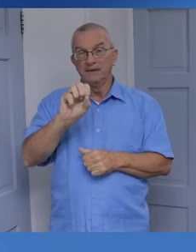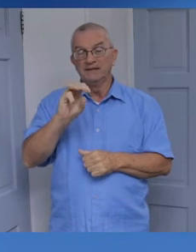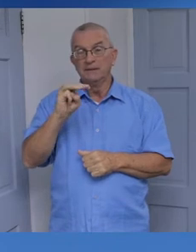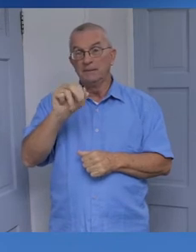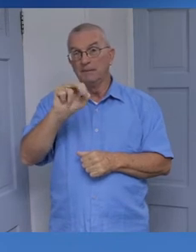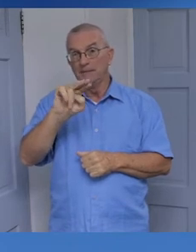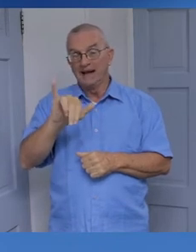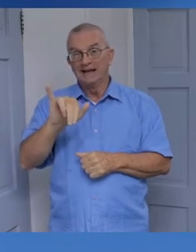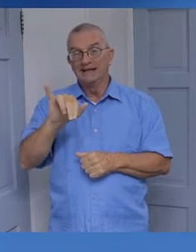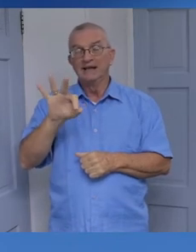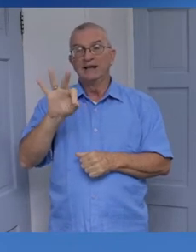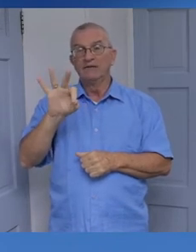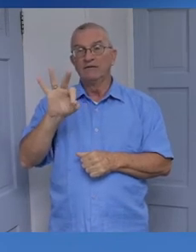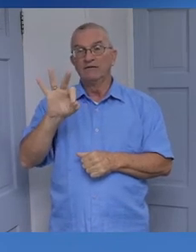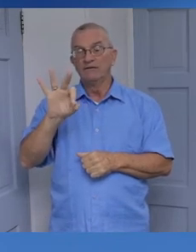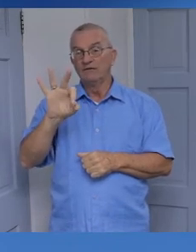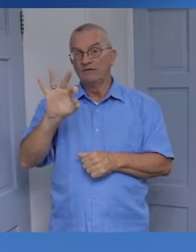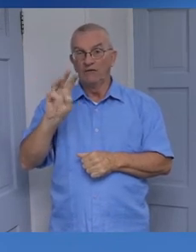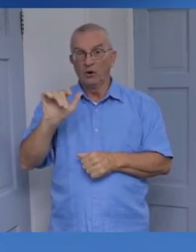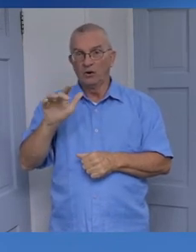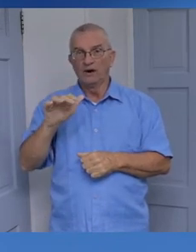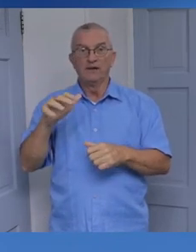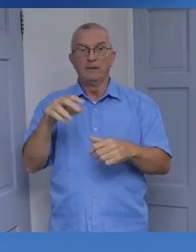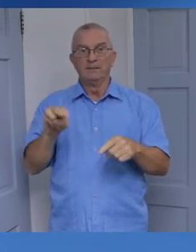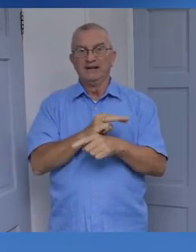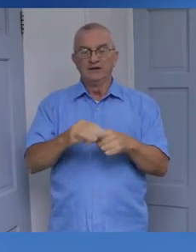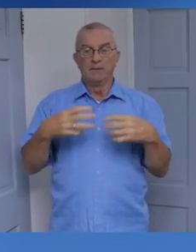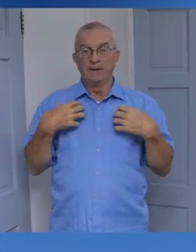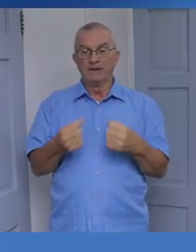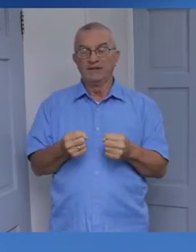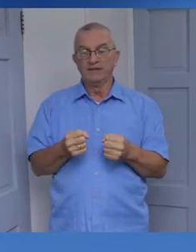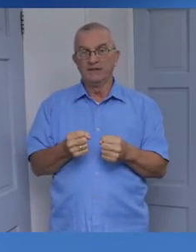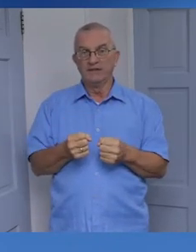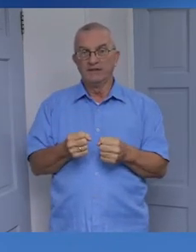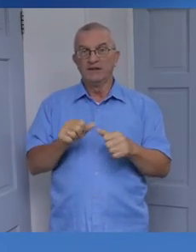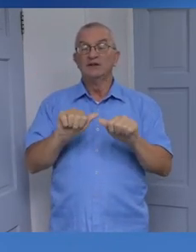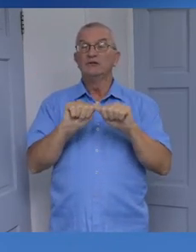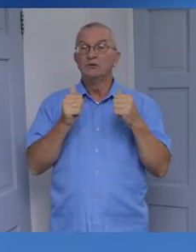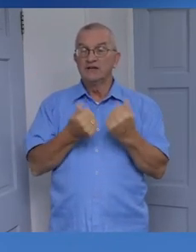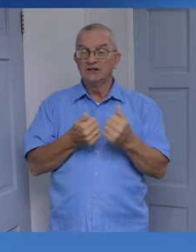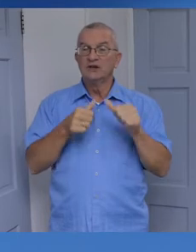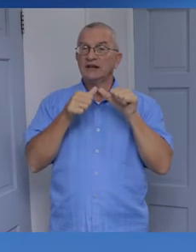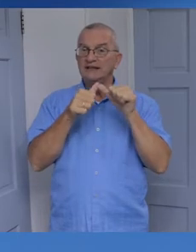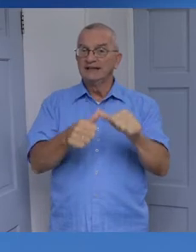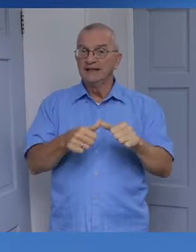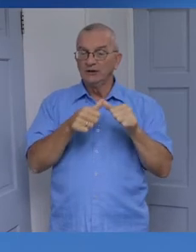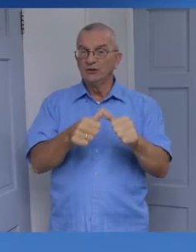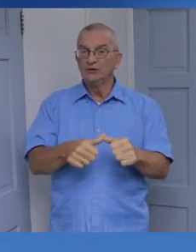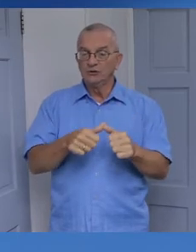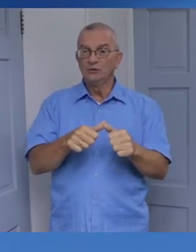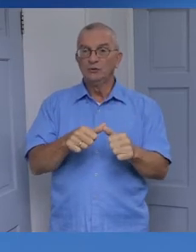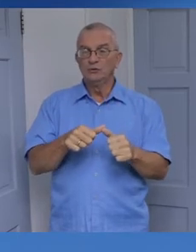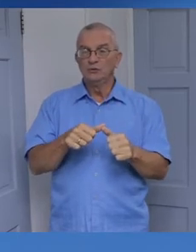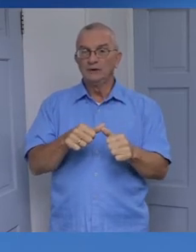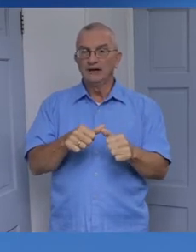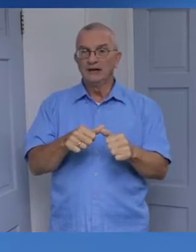Public Health. The association continues to capitalize on the